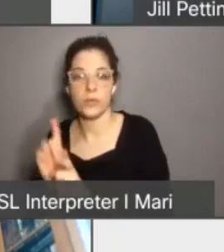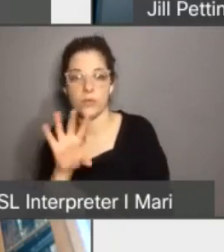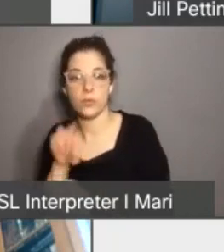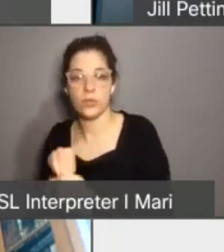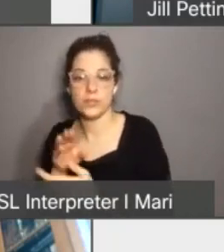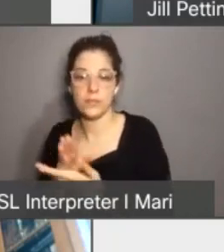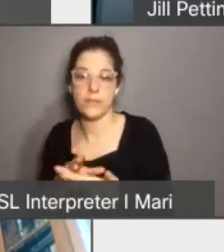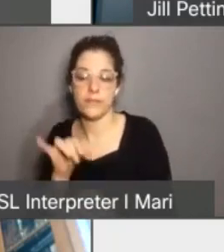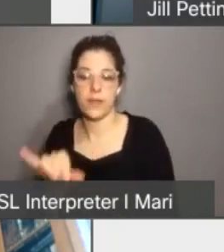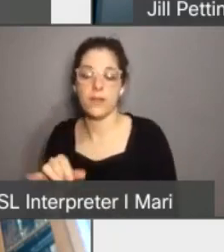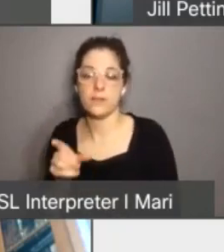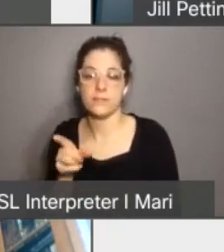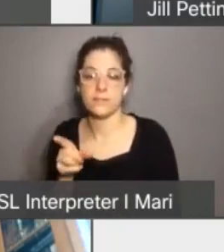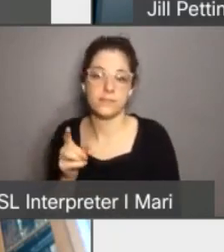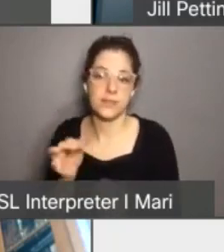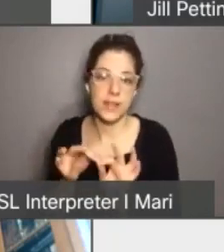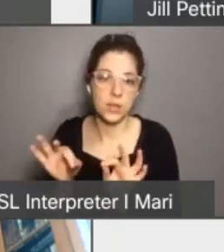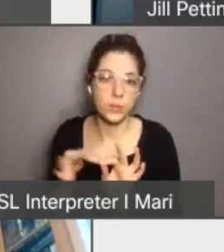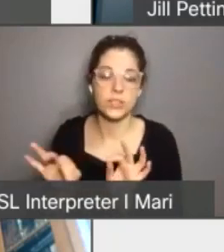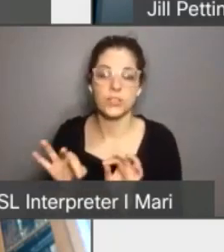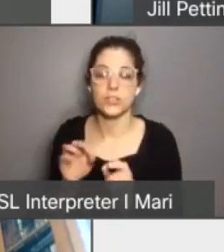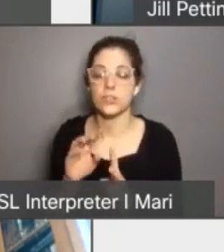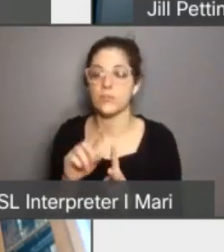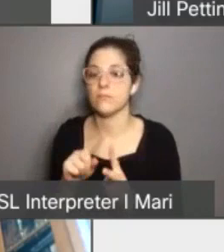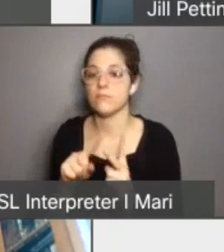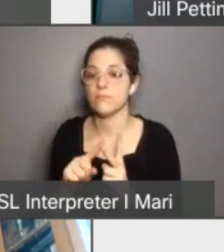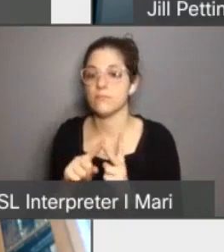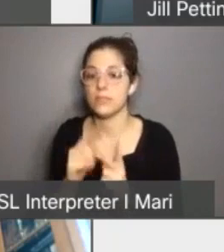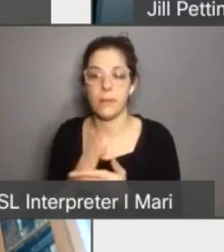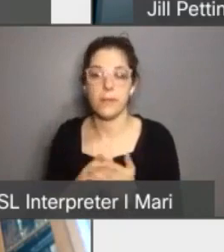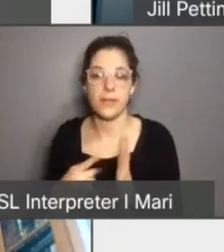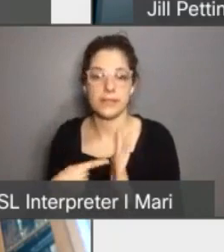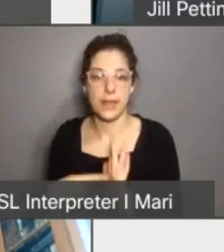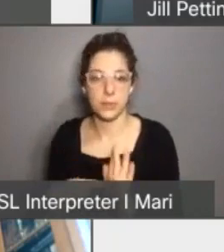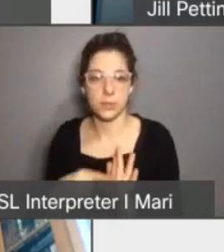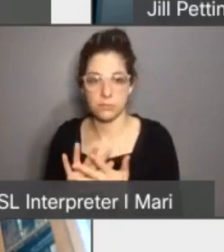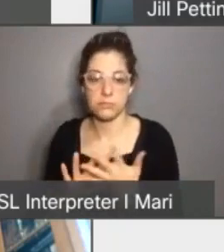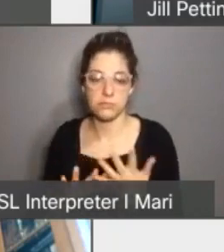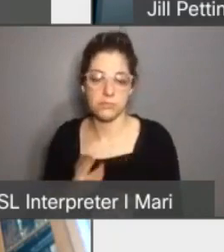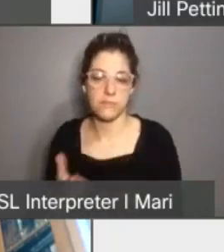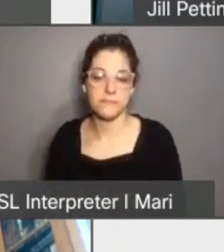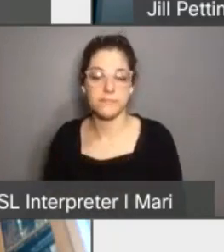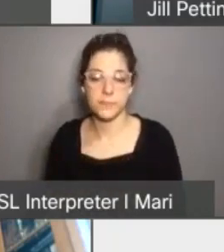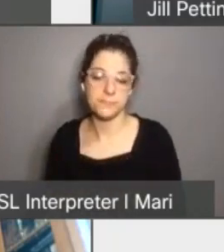that, the language, and also some of the examples and stuff like that. So